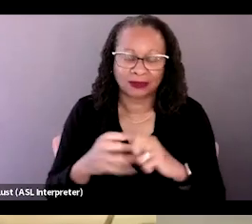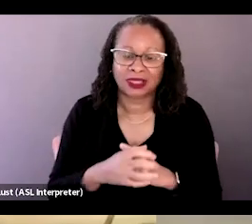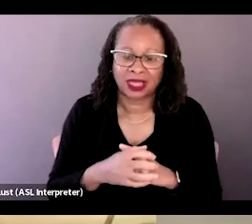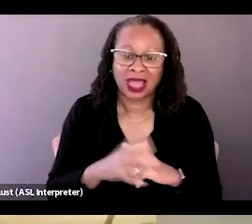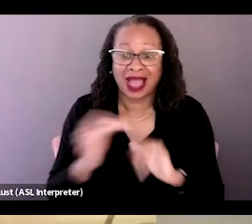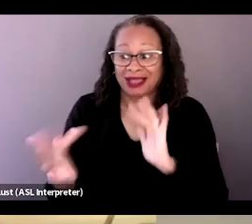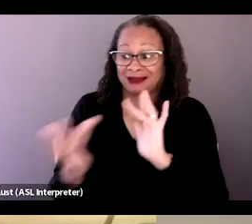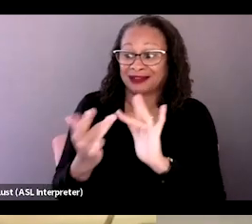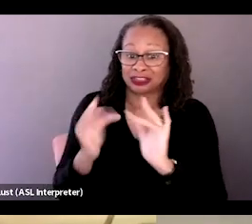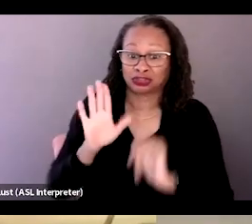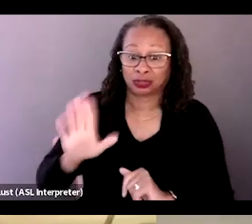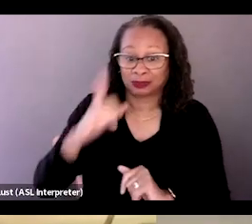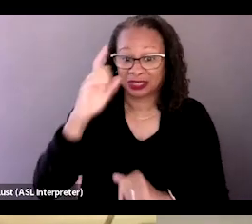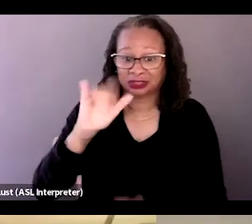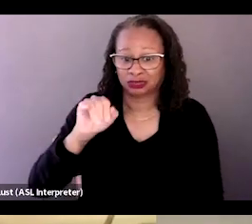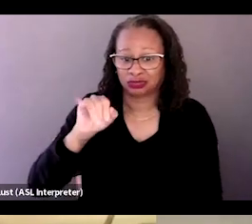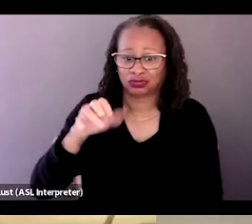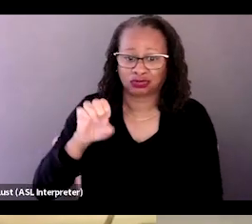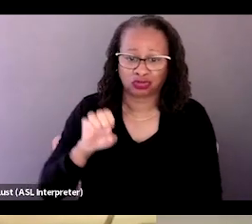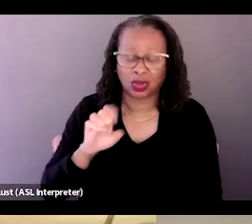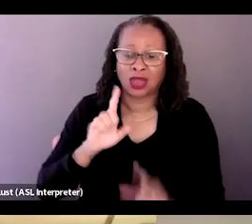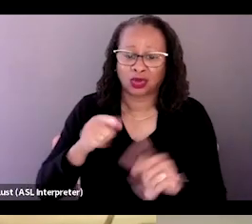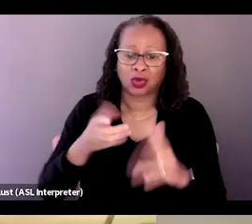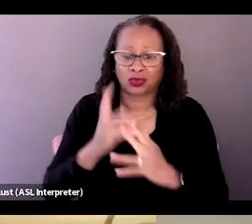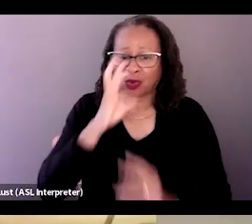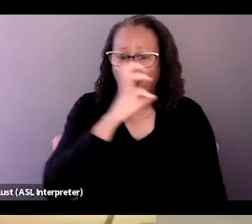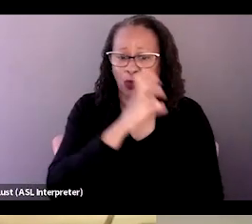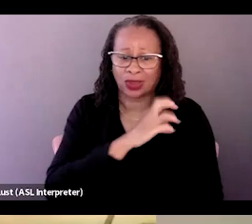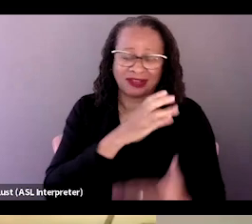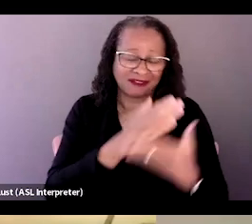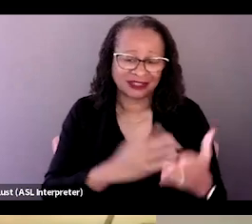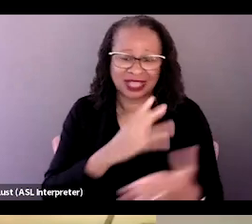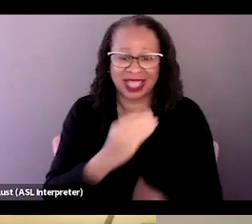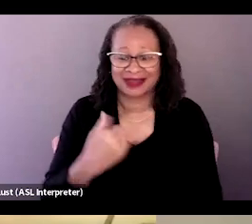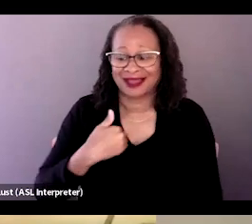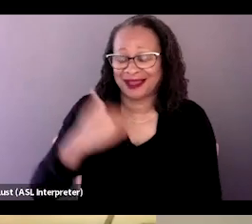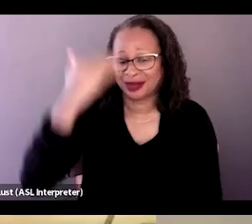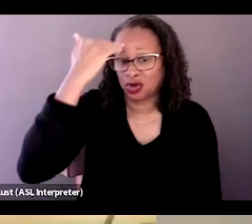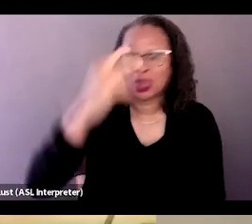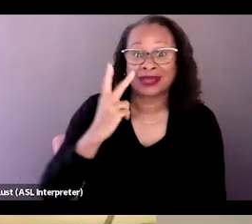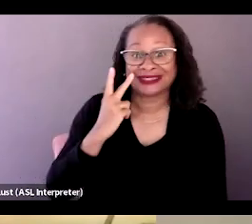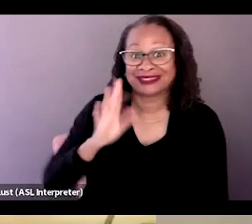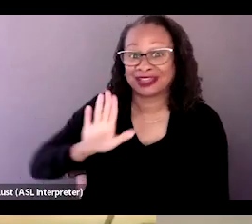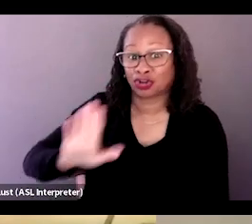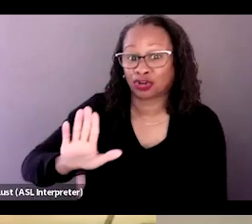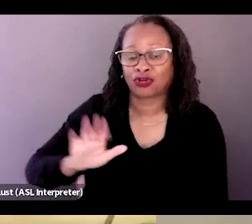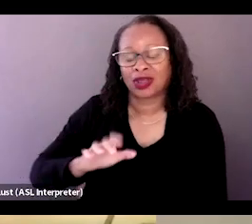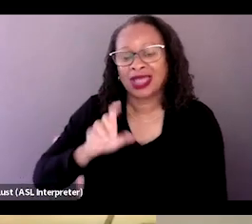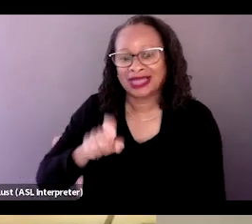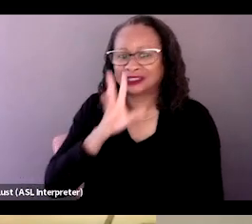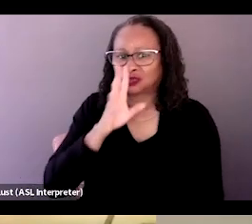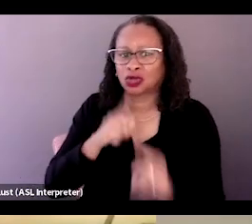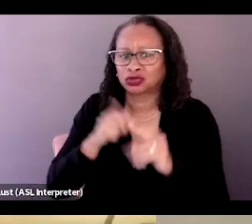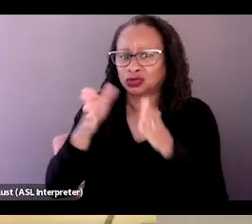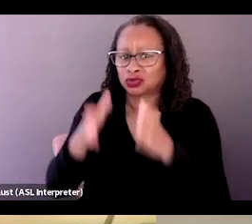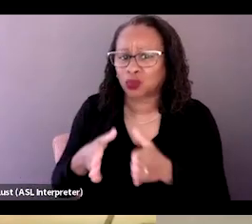because Joe was going through a weird phase, and I knew that he was seeing her, and I was like, oh, I need to talk to this woman and